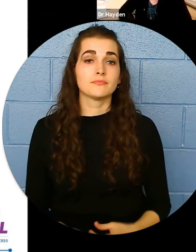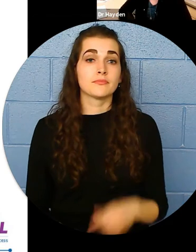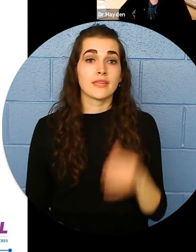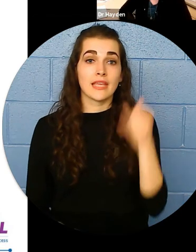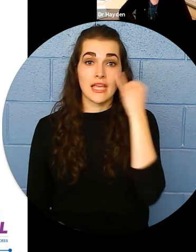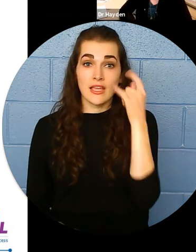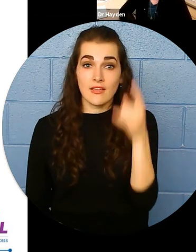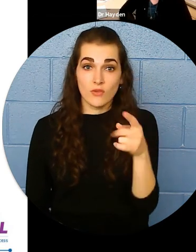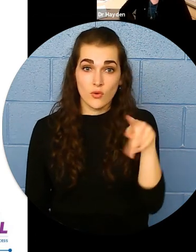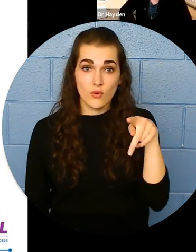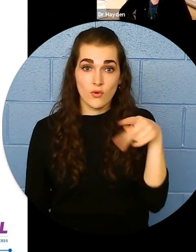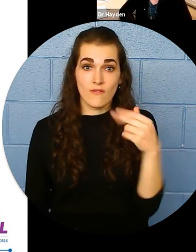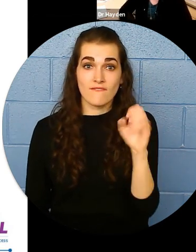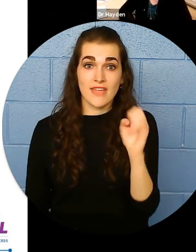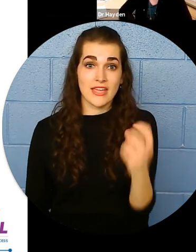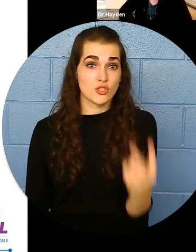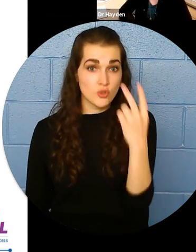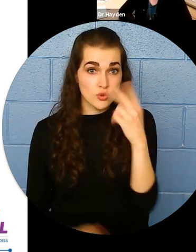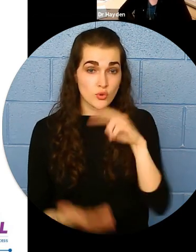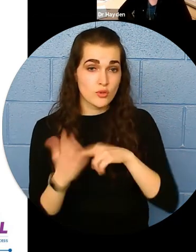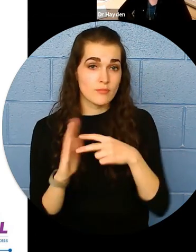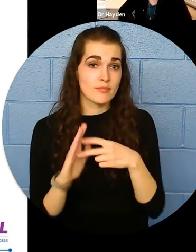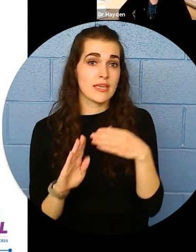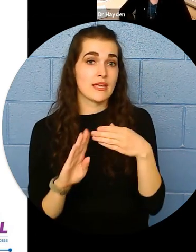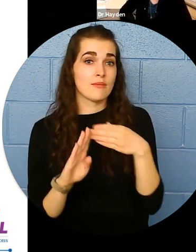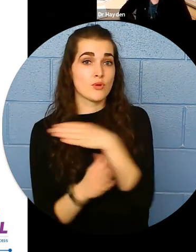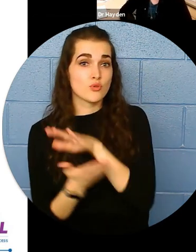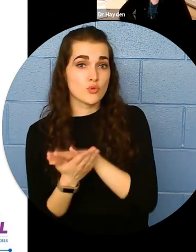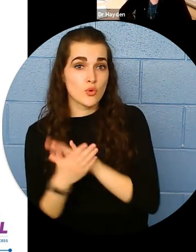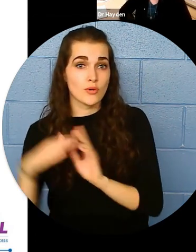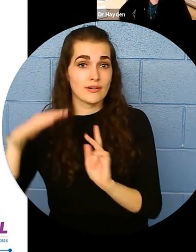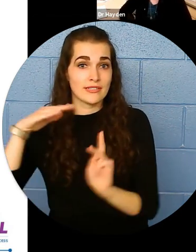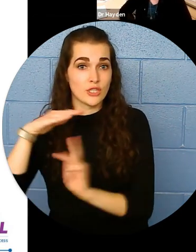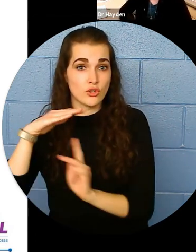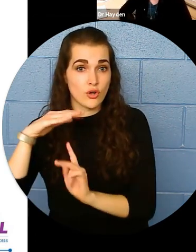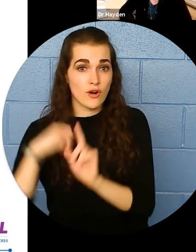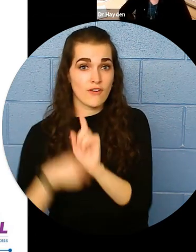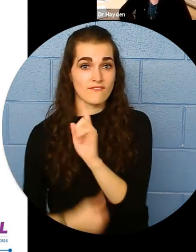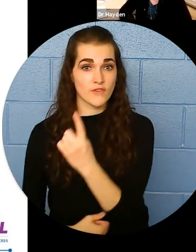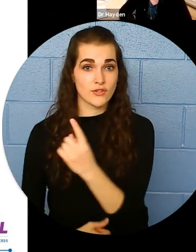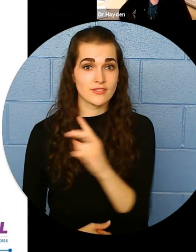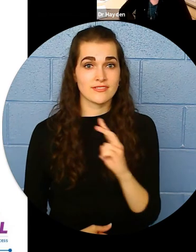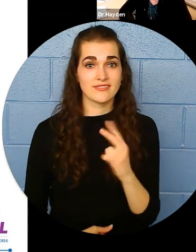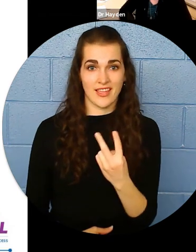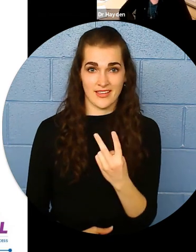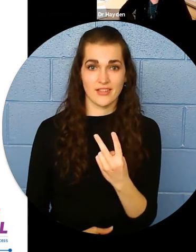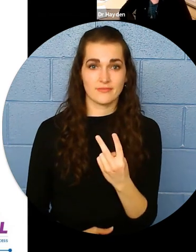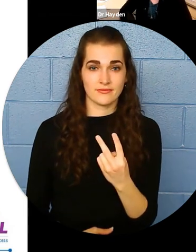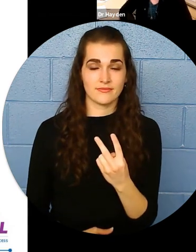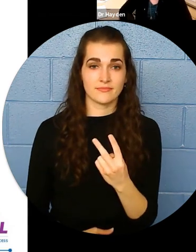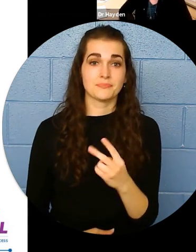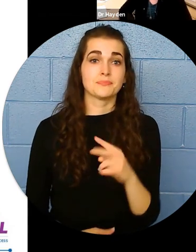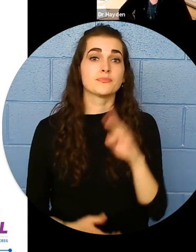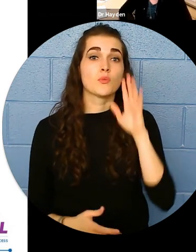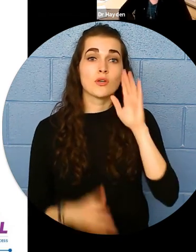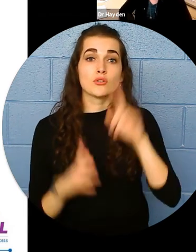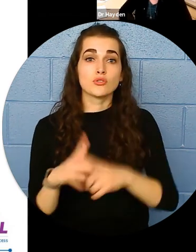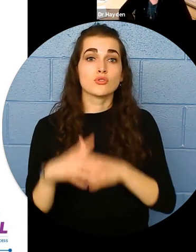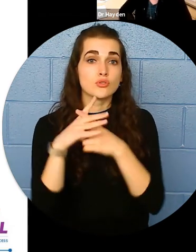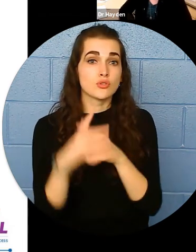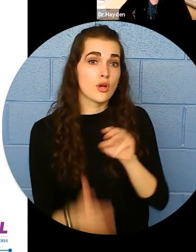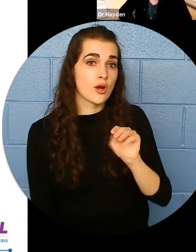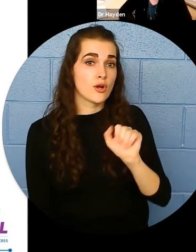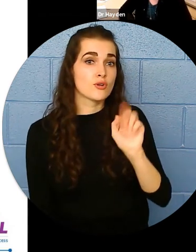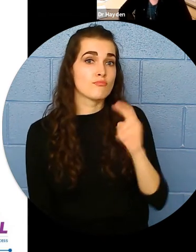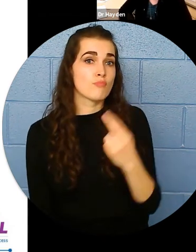of you in phase two, this is all of our preschool students and all of our students in kindergarten to second grade. They will start phasing in on